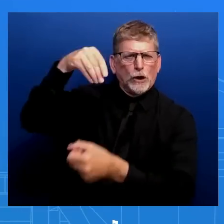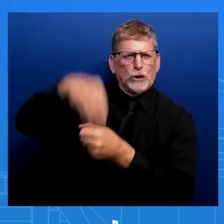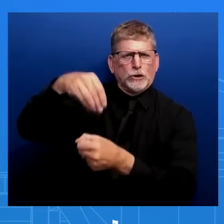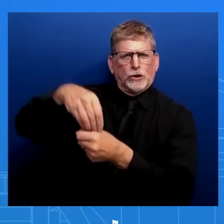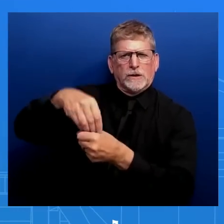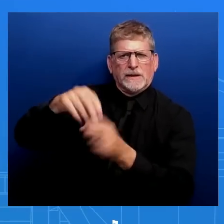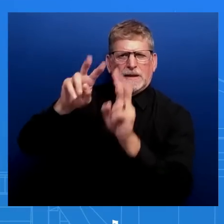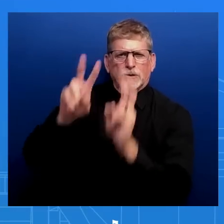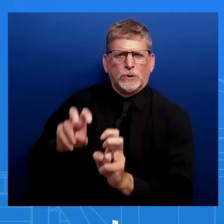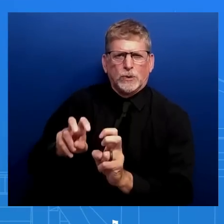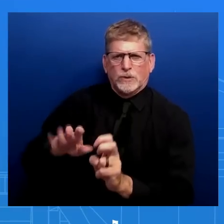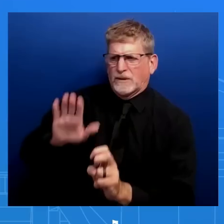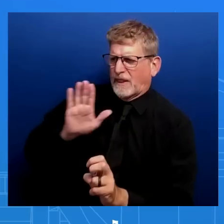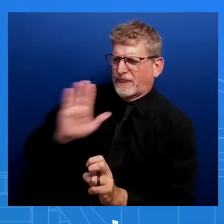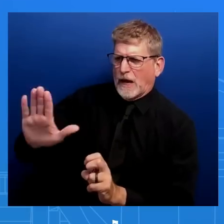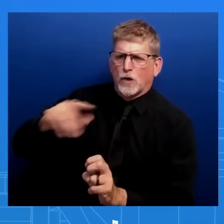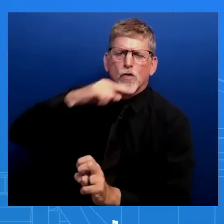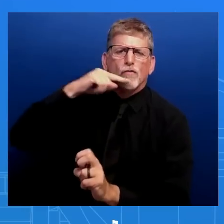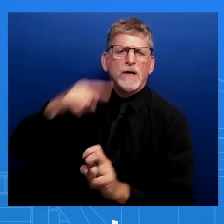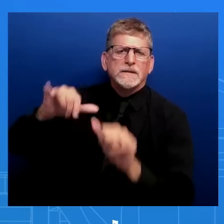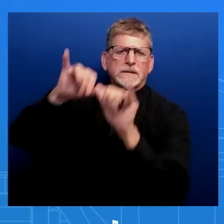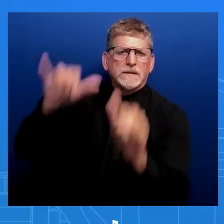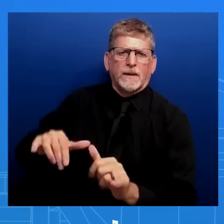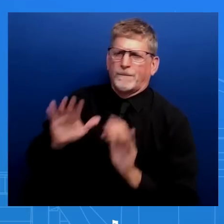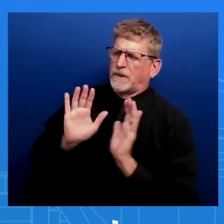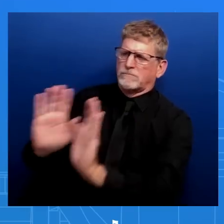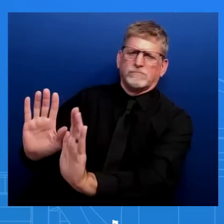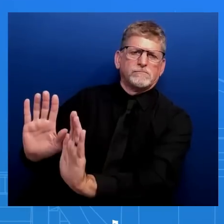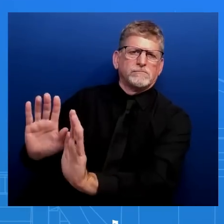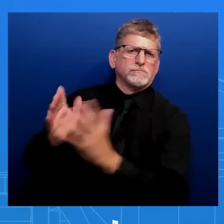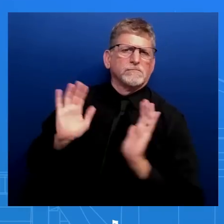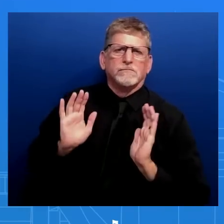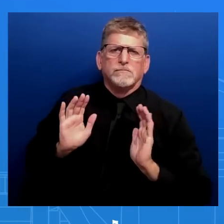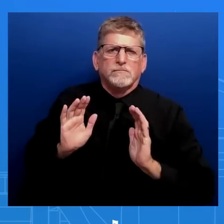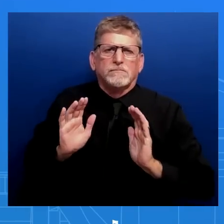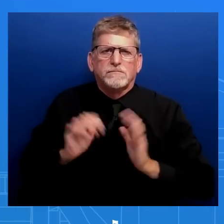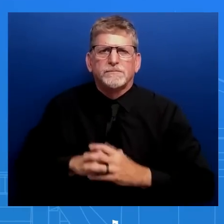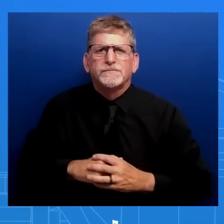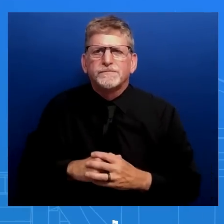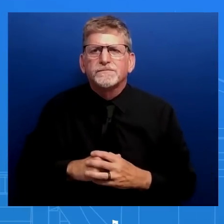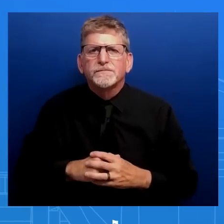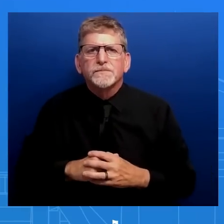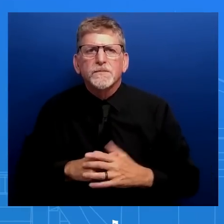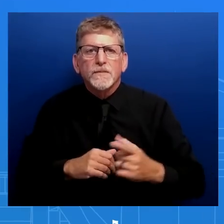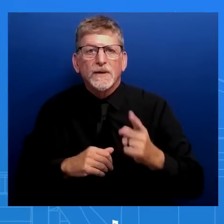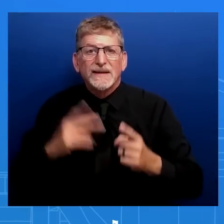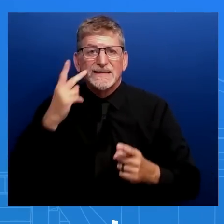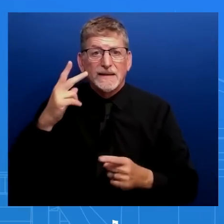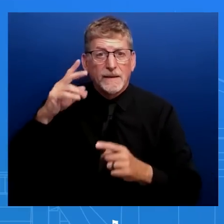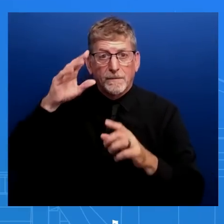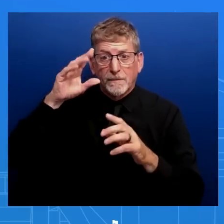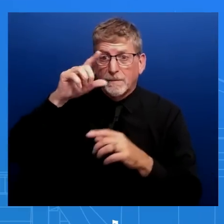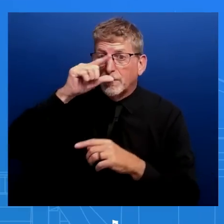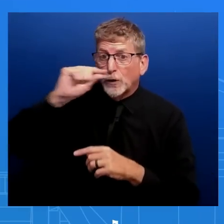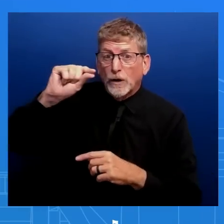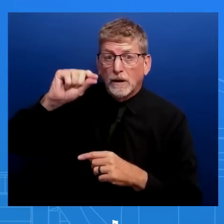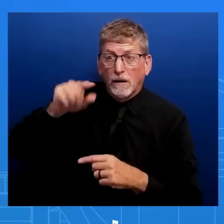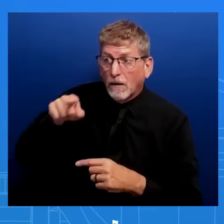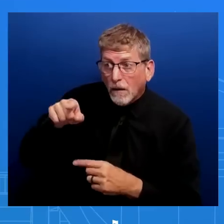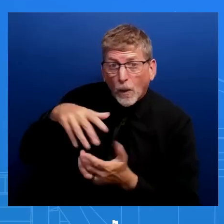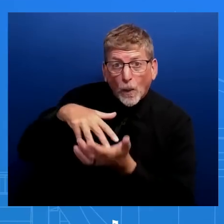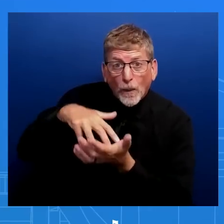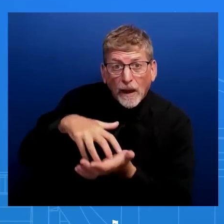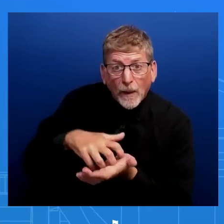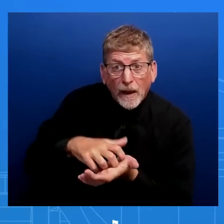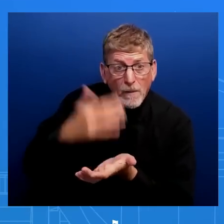Gotcha. John, do you see President Putin as being weakened as a result of this event over the weekend? Again, we're focused on what's going on